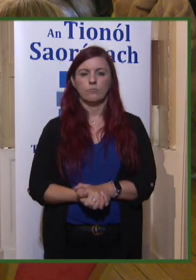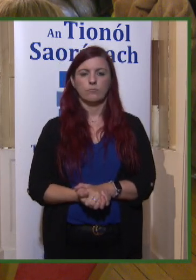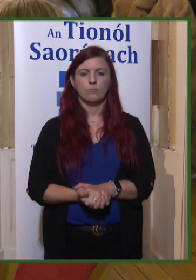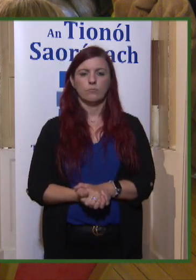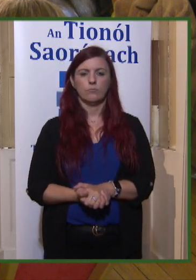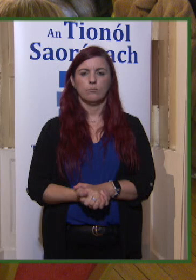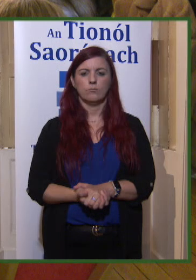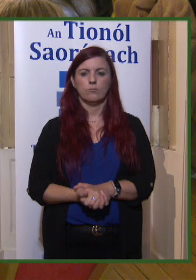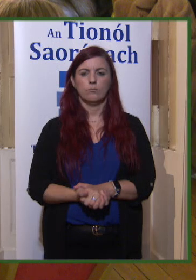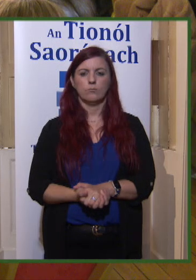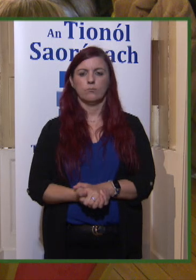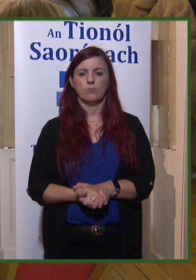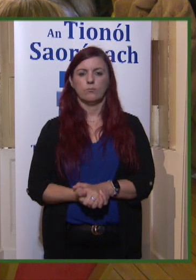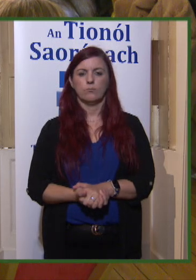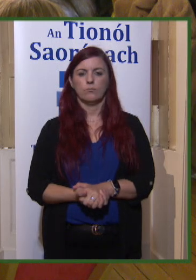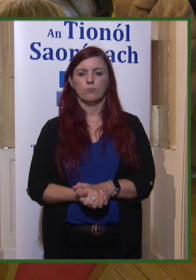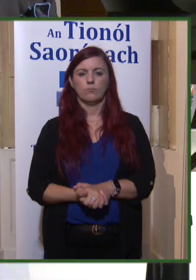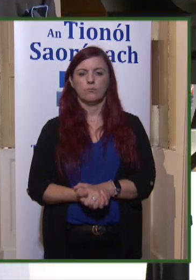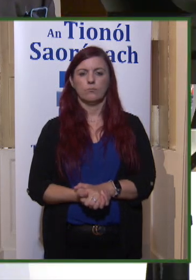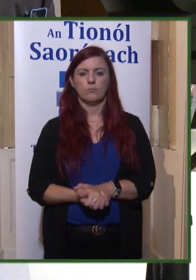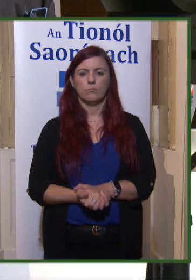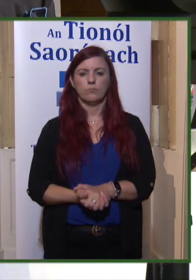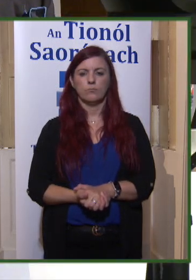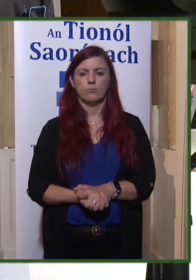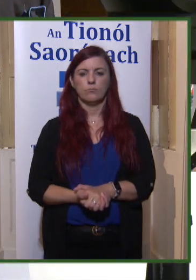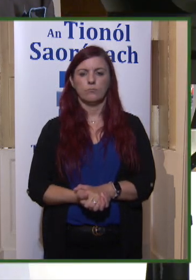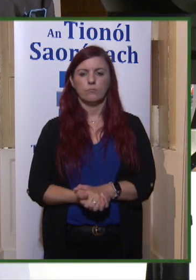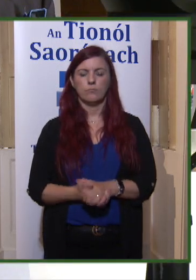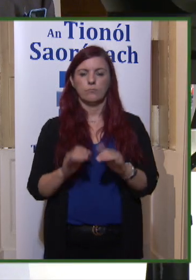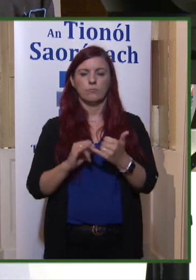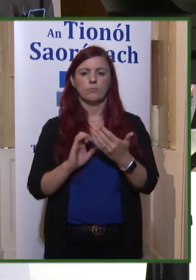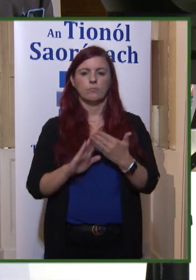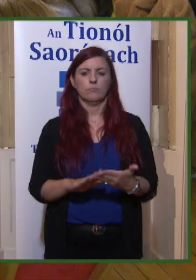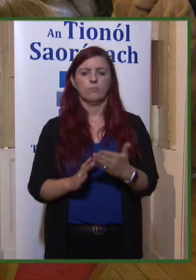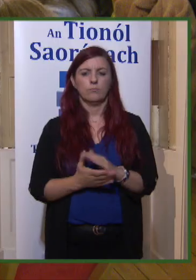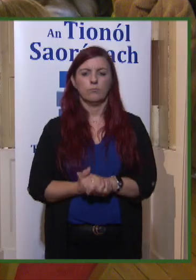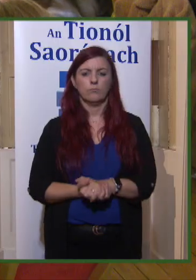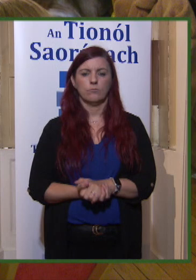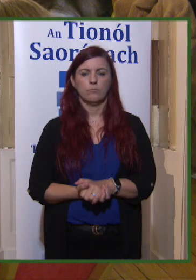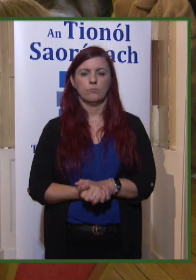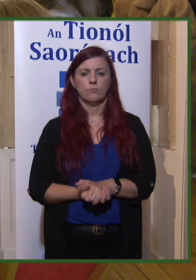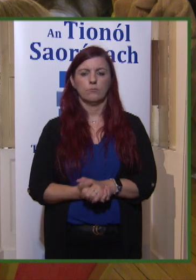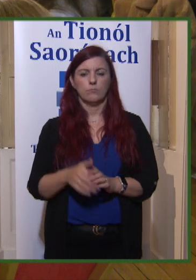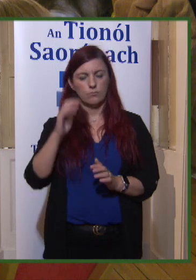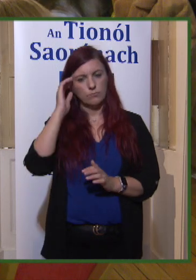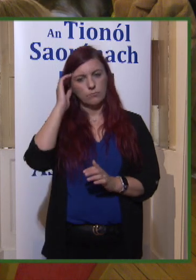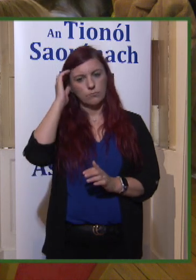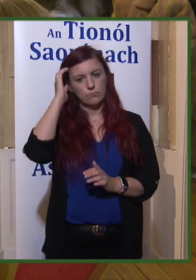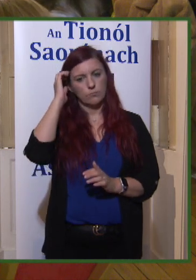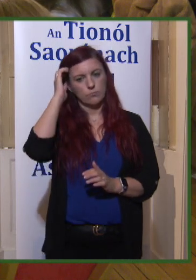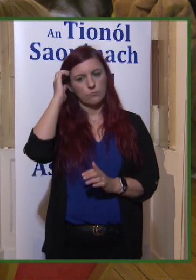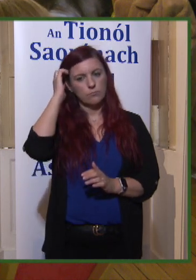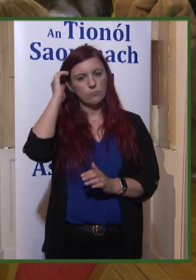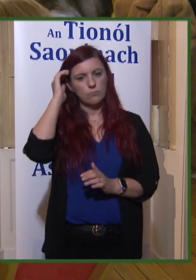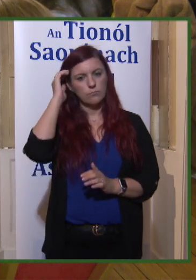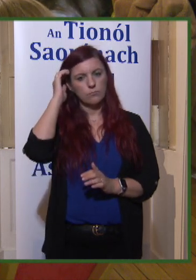4, 5, 6, 7 are for that amendment, and those against inserting that amendment. 1, 2, 3, 4, 5,